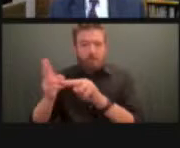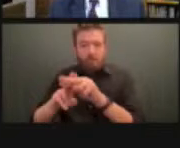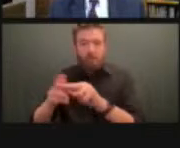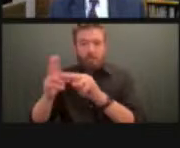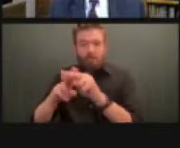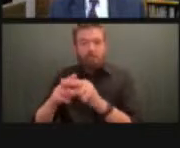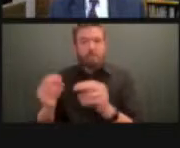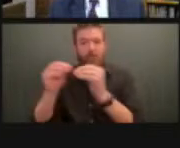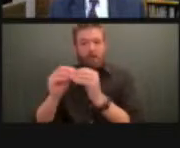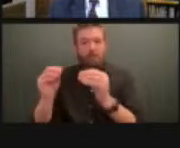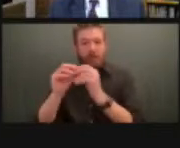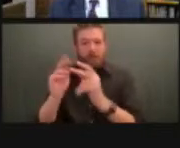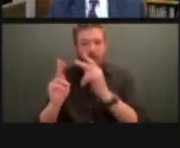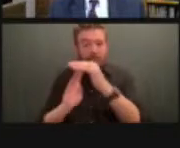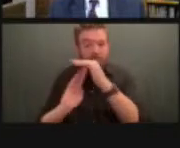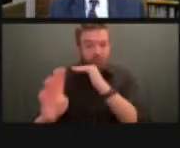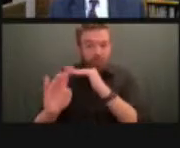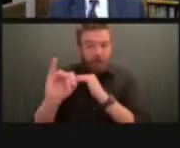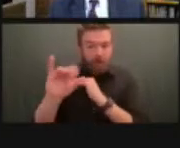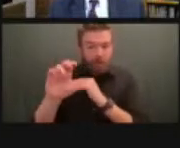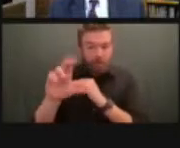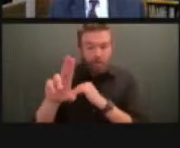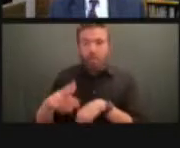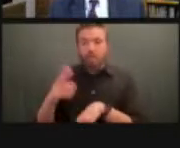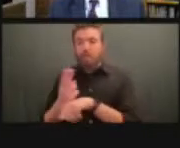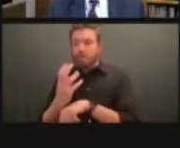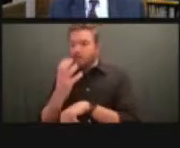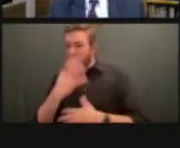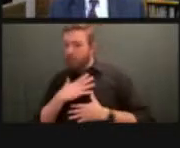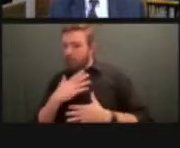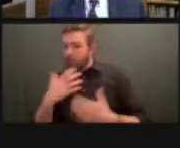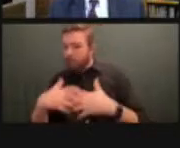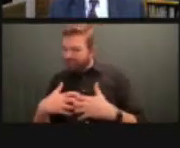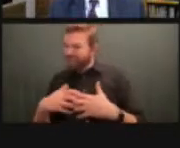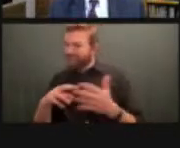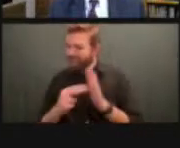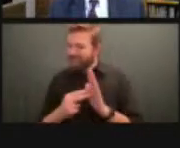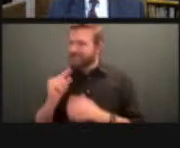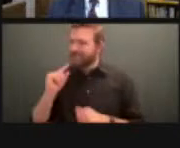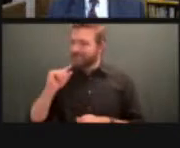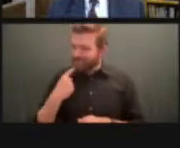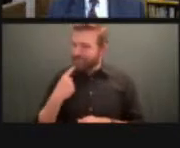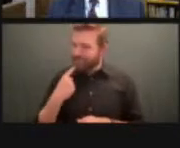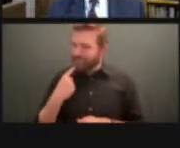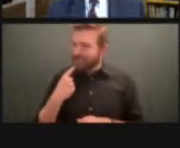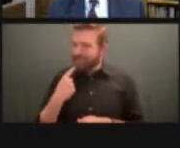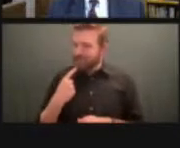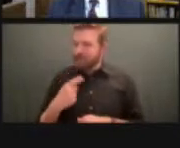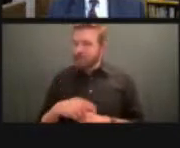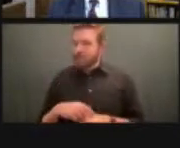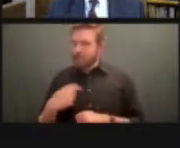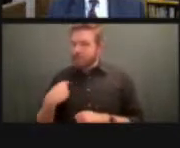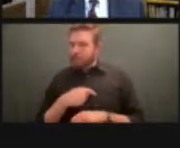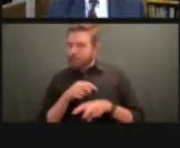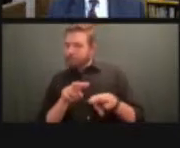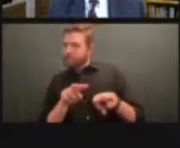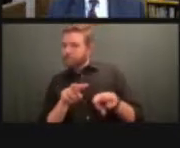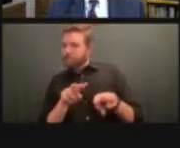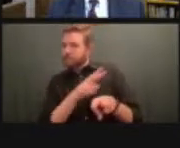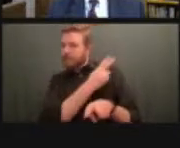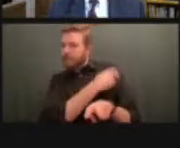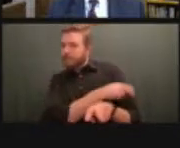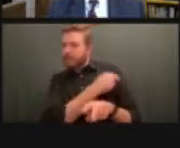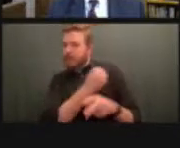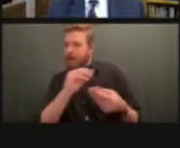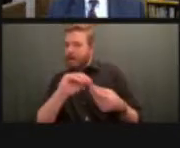one half of this equation, albeit, as I said, the half that we're watching most closely. The last thing we can allow is for our hospitals